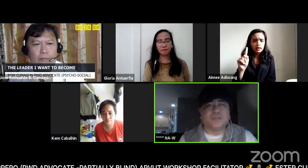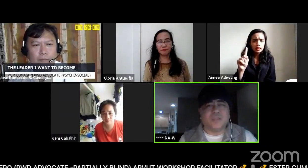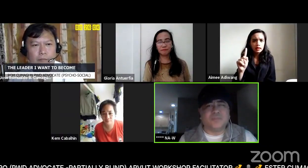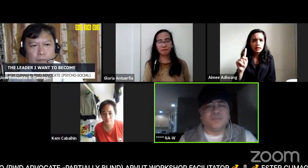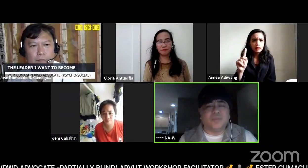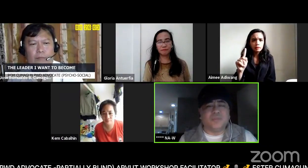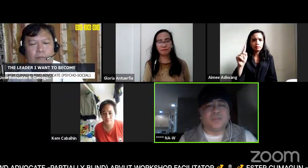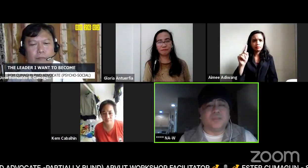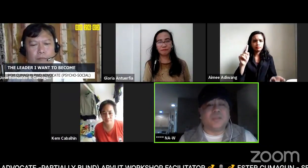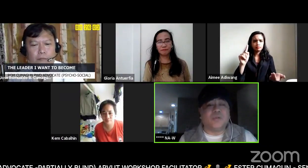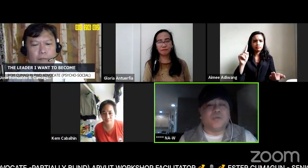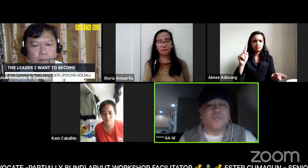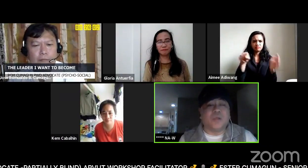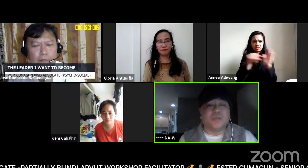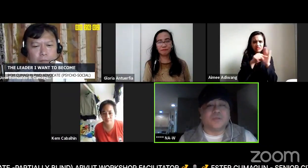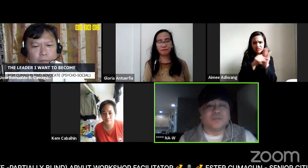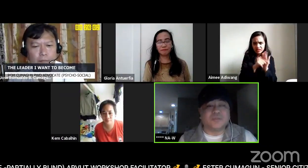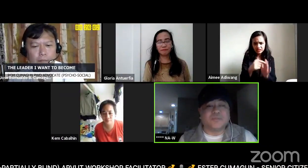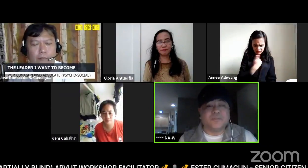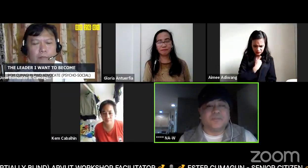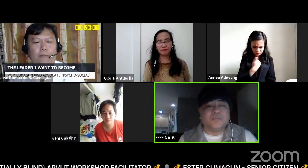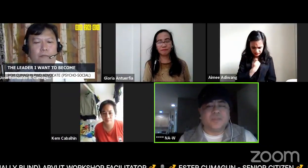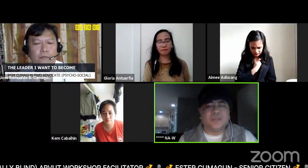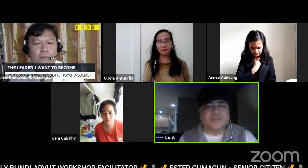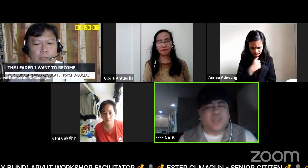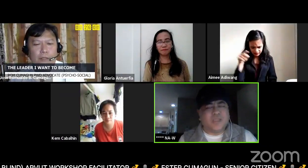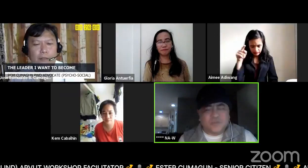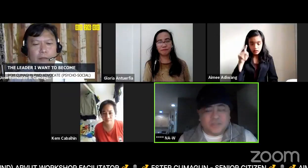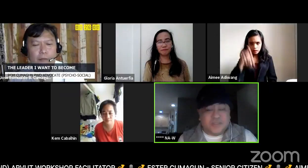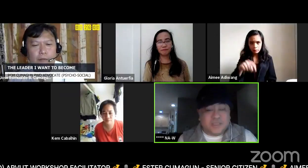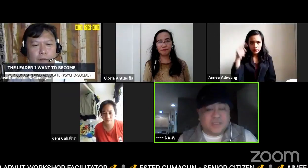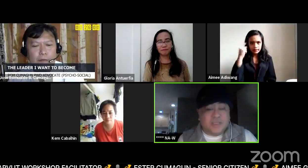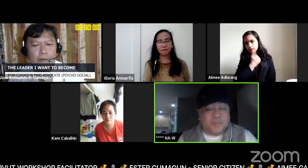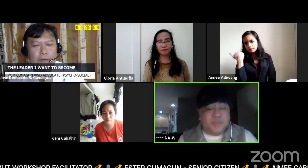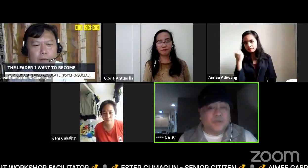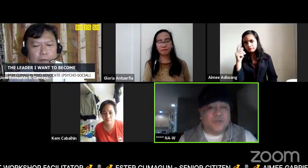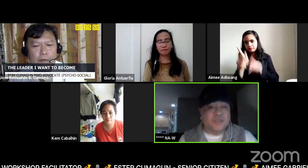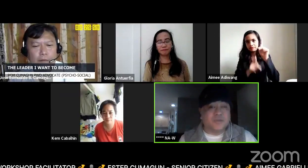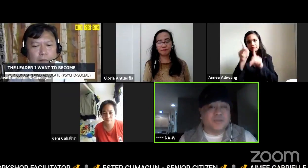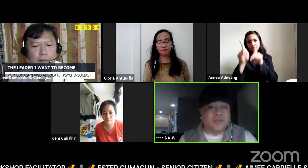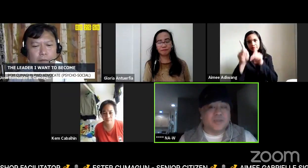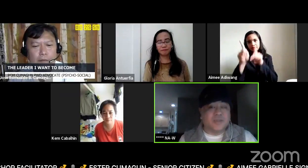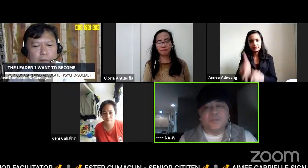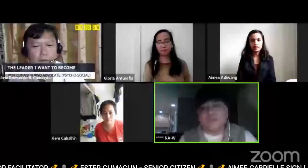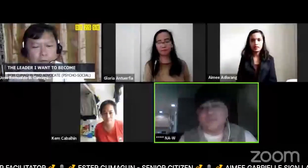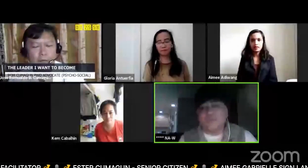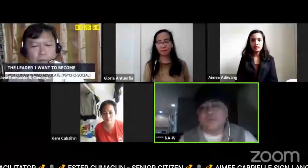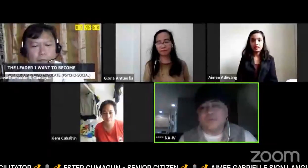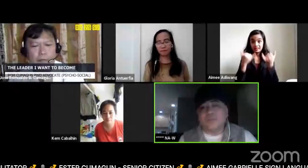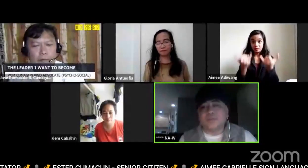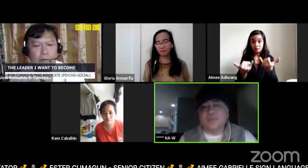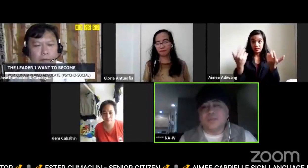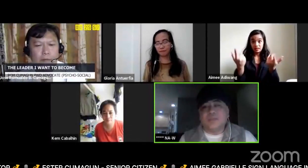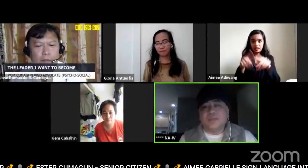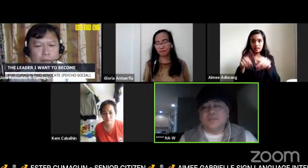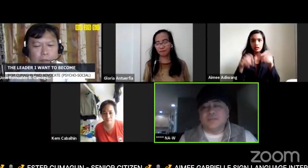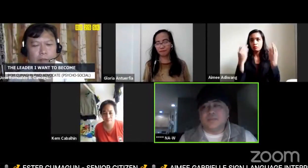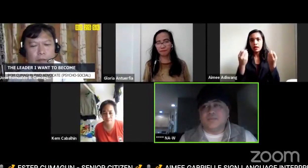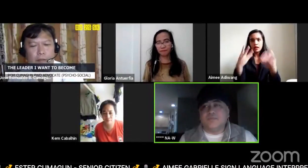benefit ourselves only, but think of others. And you can see that happening already, right? Ang dami